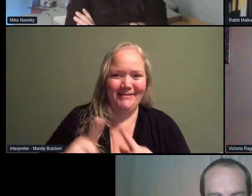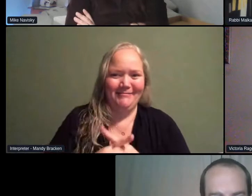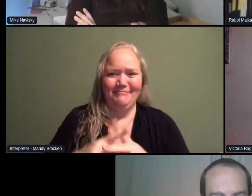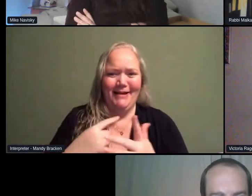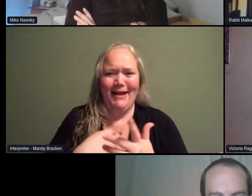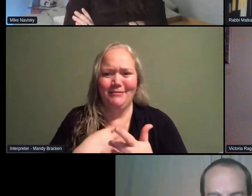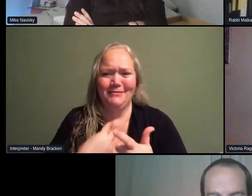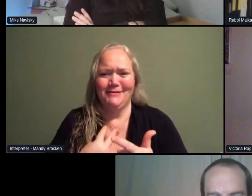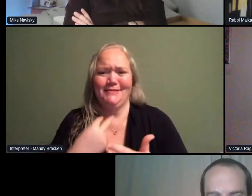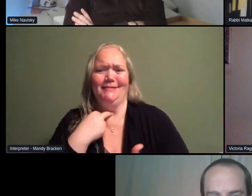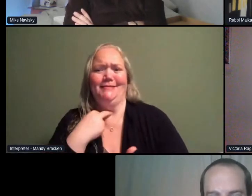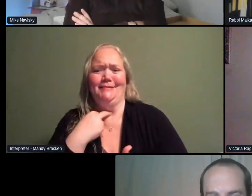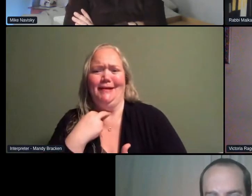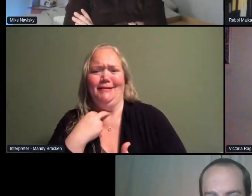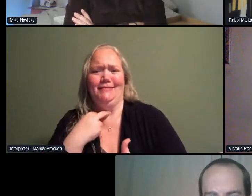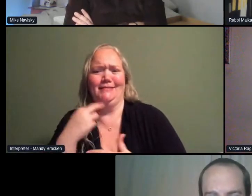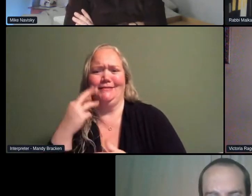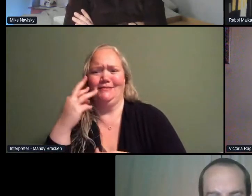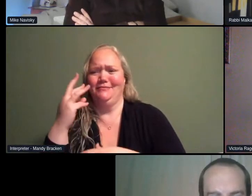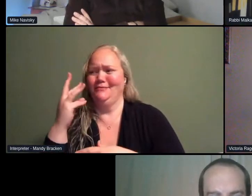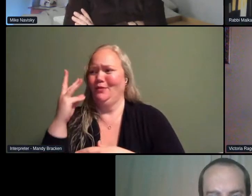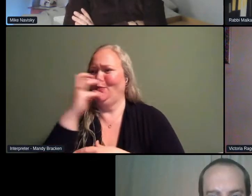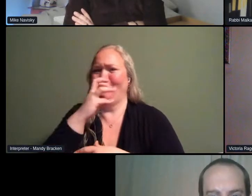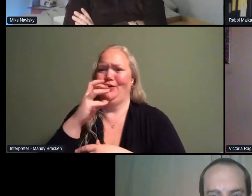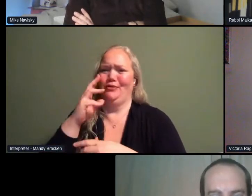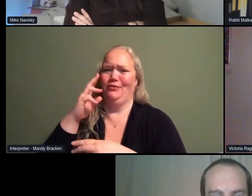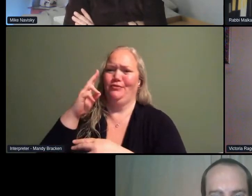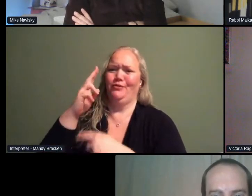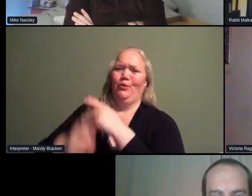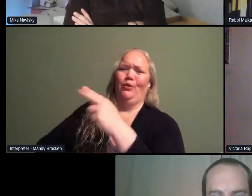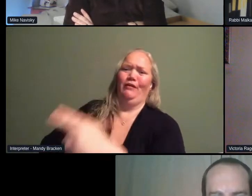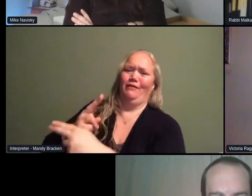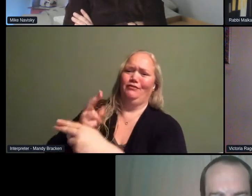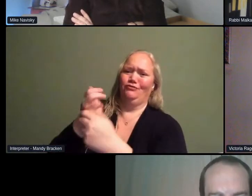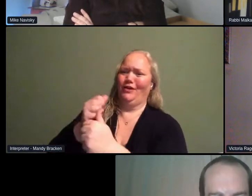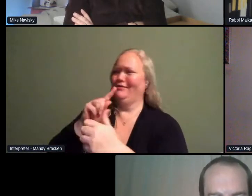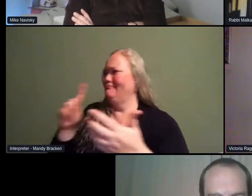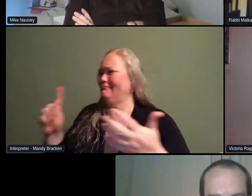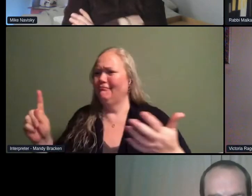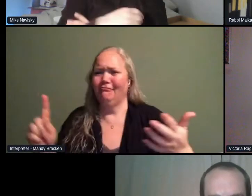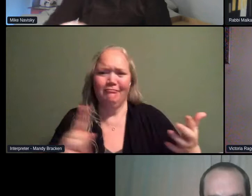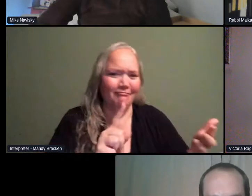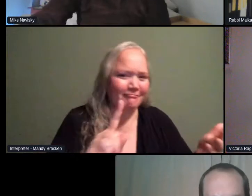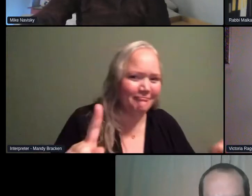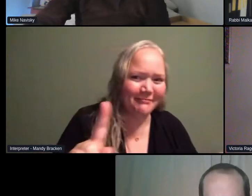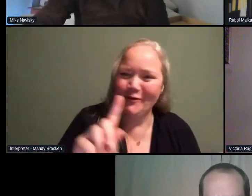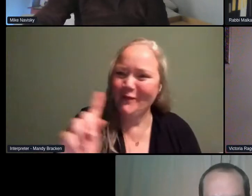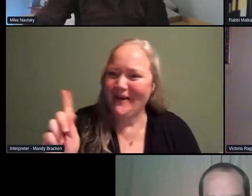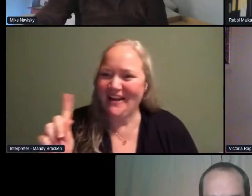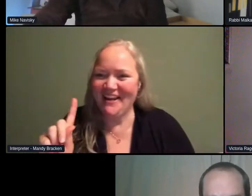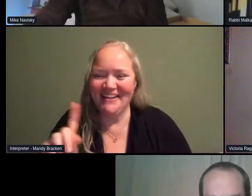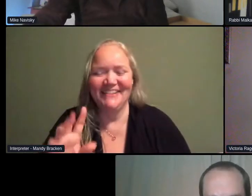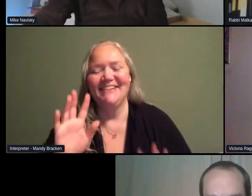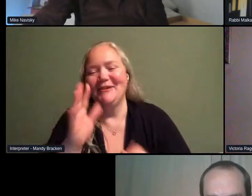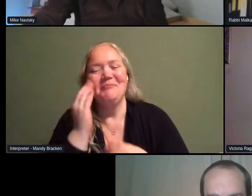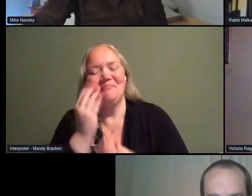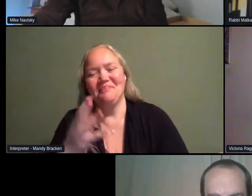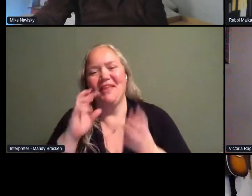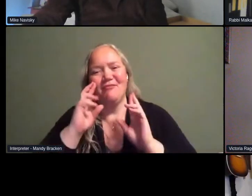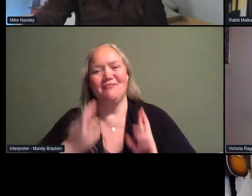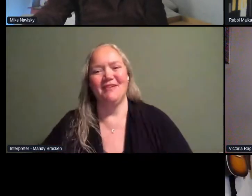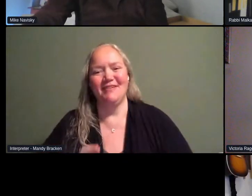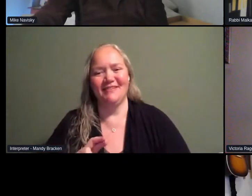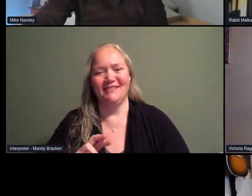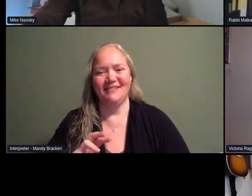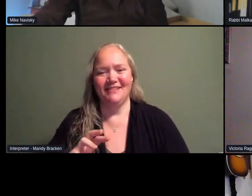universe trying to find my place. Anyway, my name is Rabbi Sandra, and I'm the Director of Racial Diversity, Equity, Inclusion, and one of your